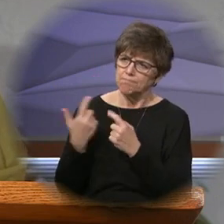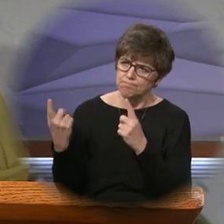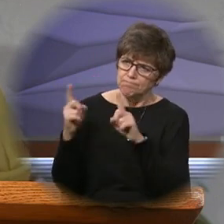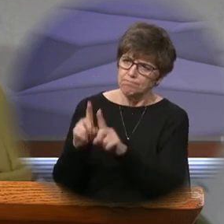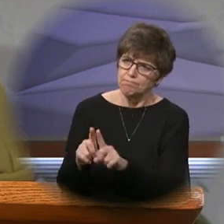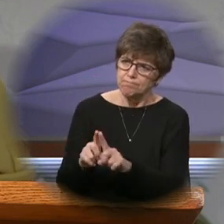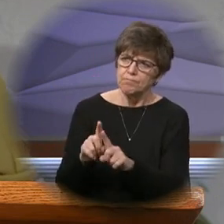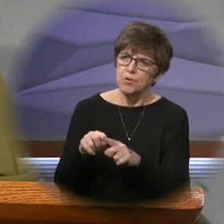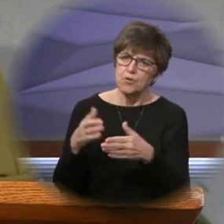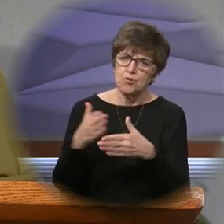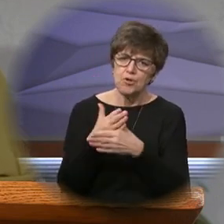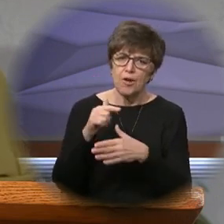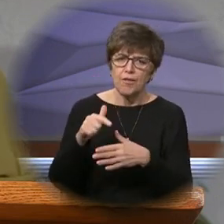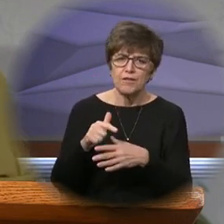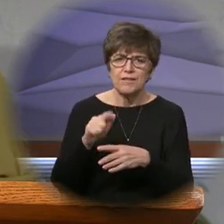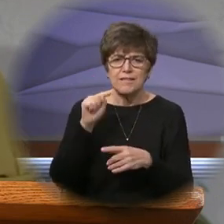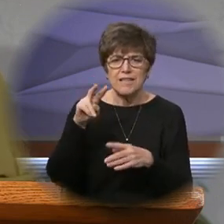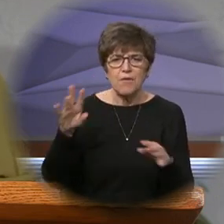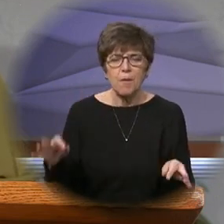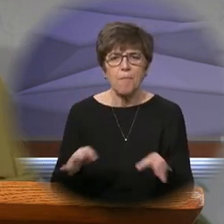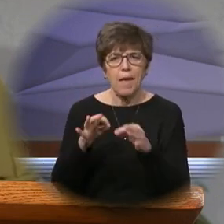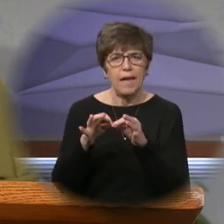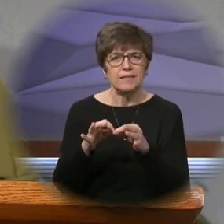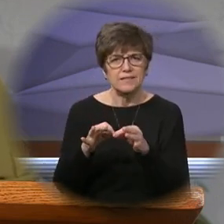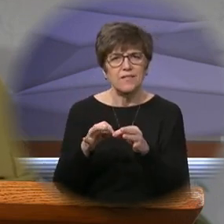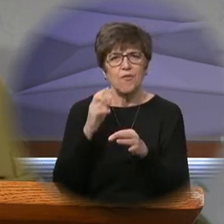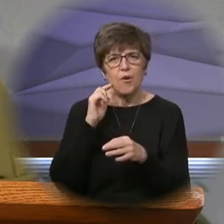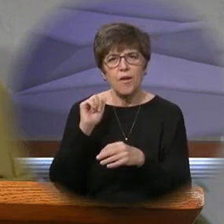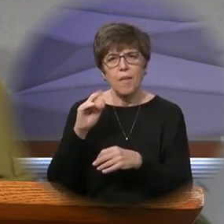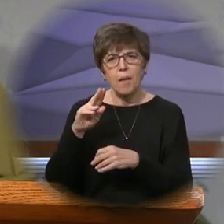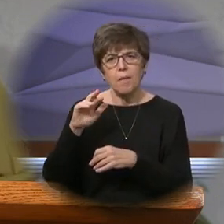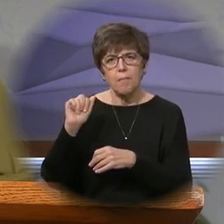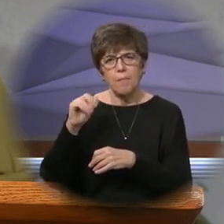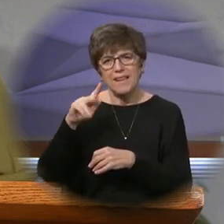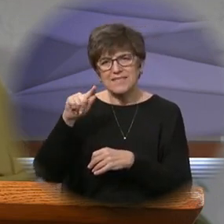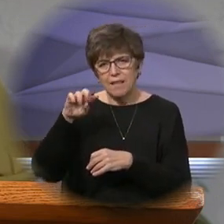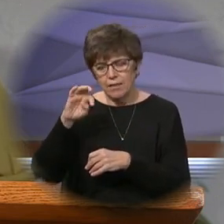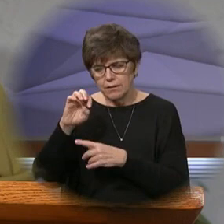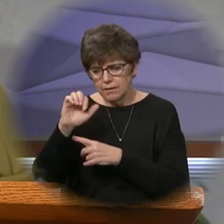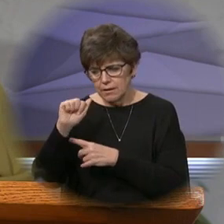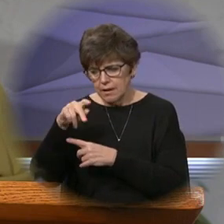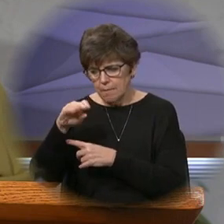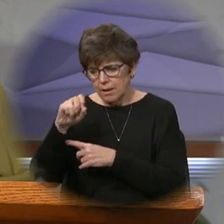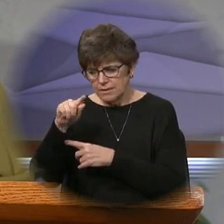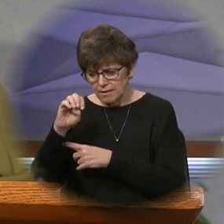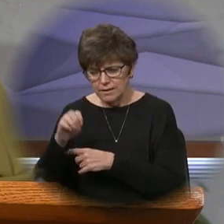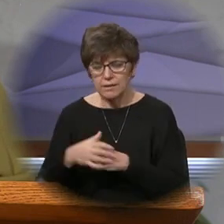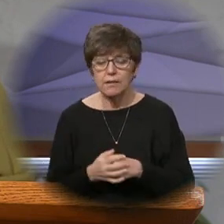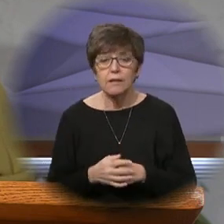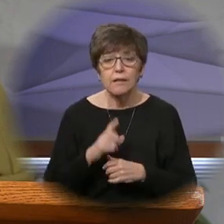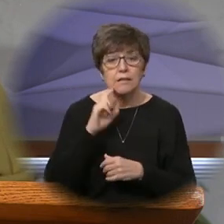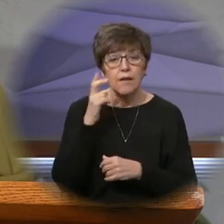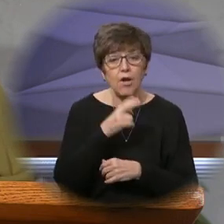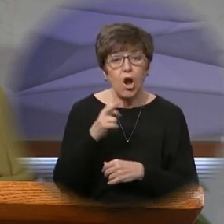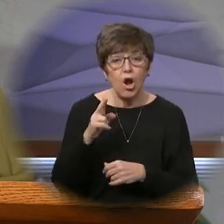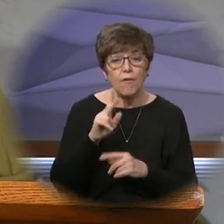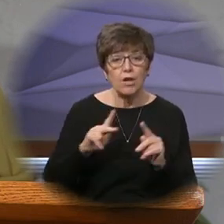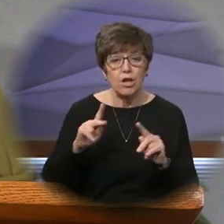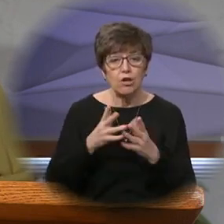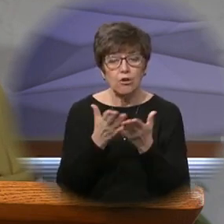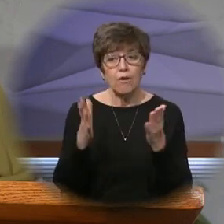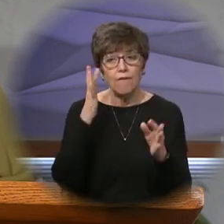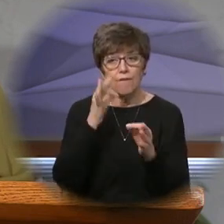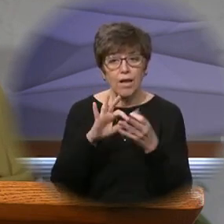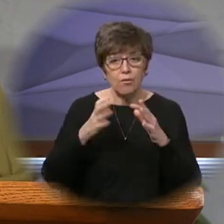Larry to share in this television mass ministry of the Apostolate. The deaf and hard of hearing of our television faith